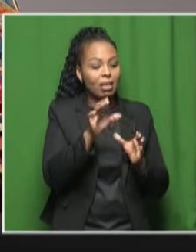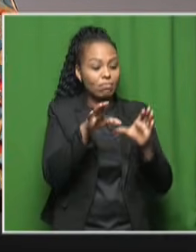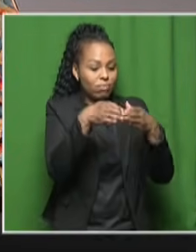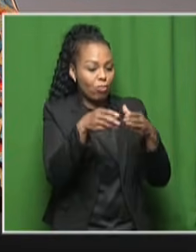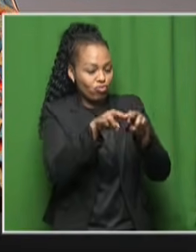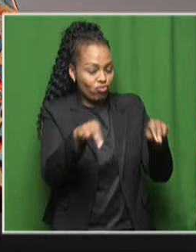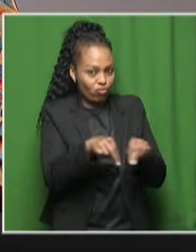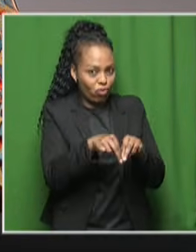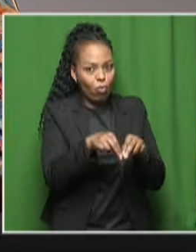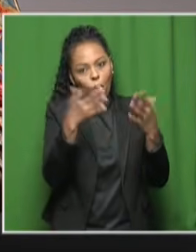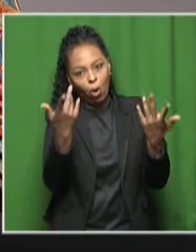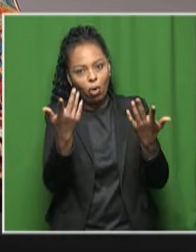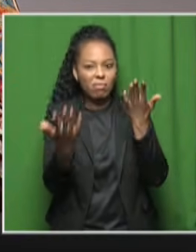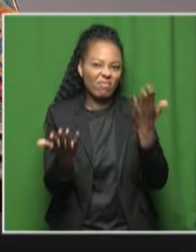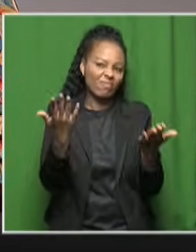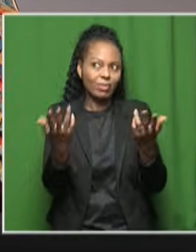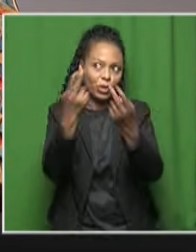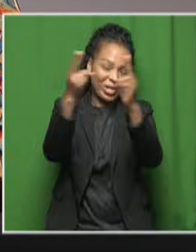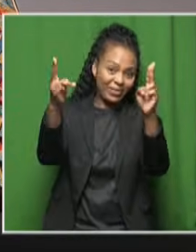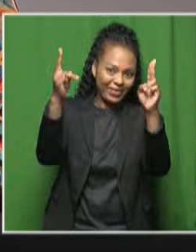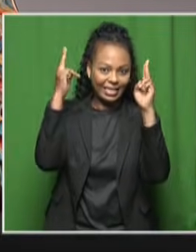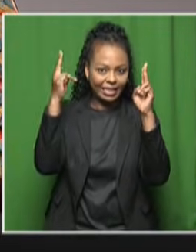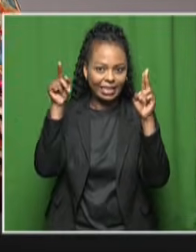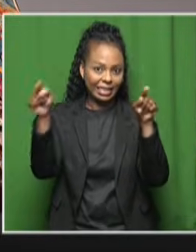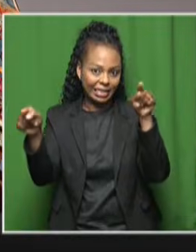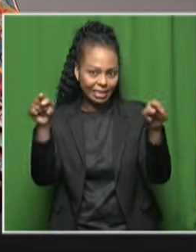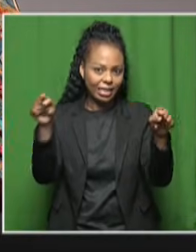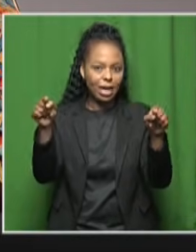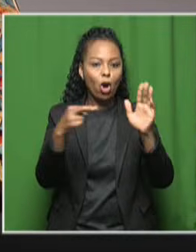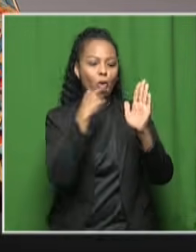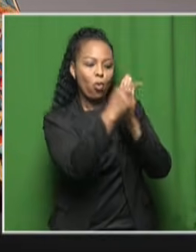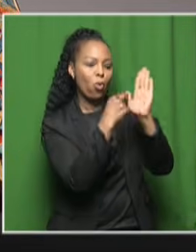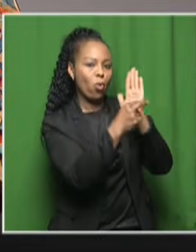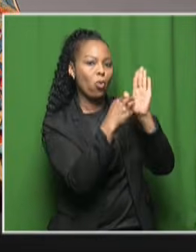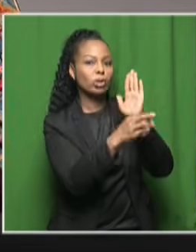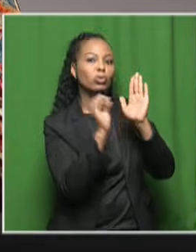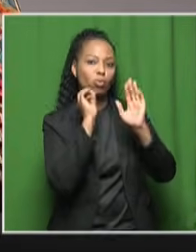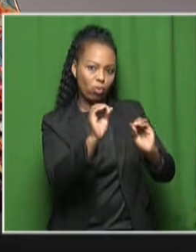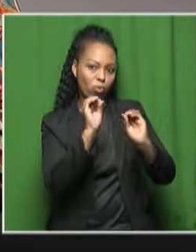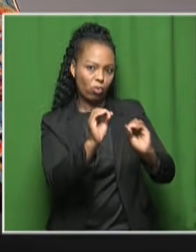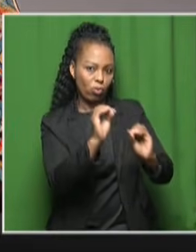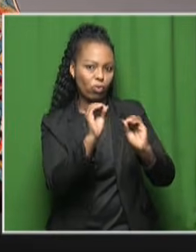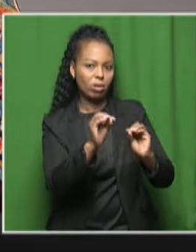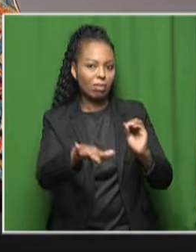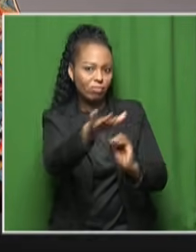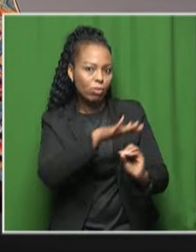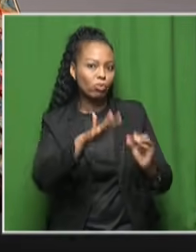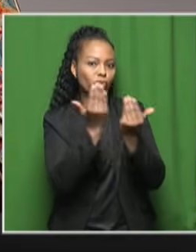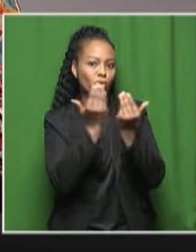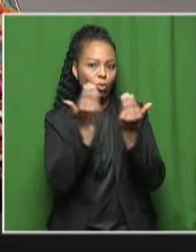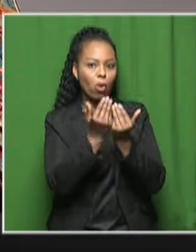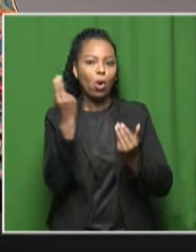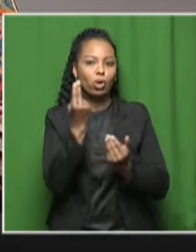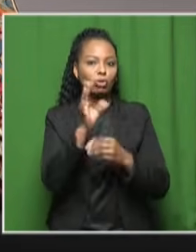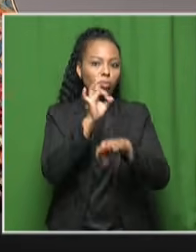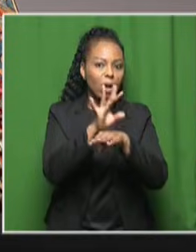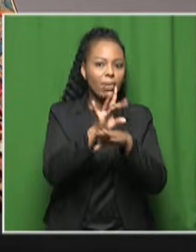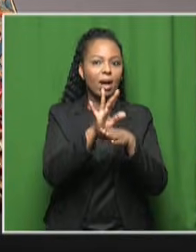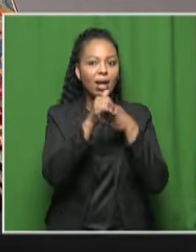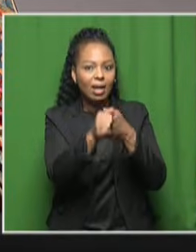or in a university setup, there will be rules in the school in terms of also the guidelines as well, in terms